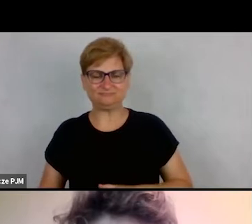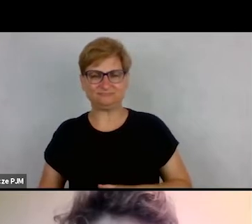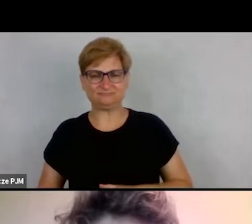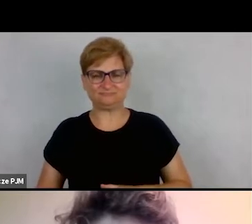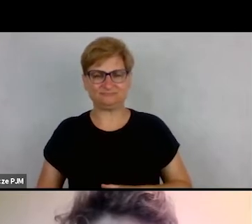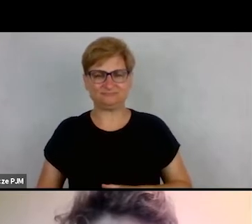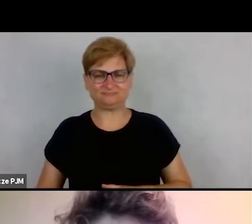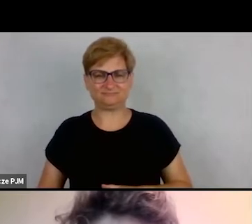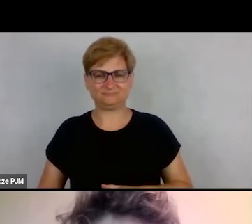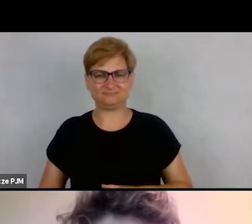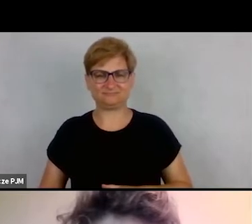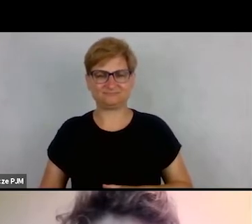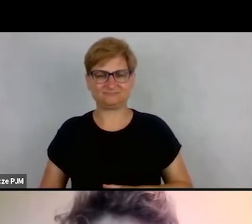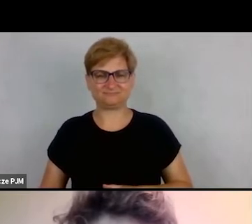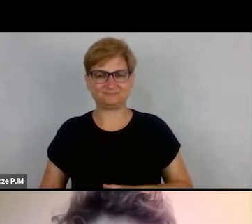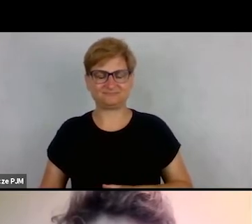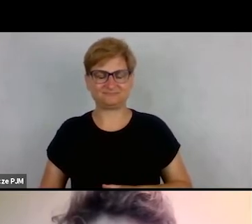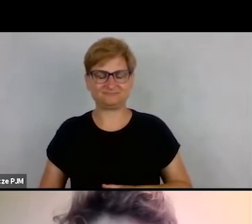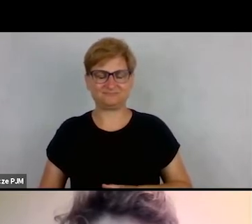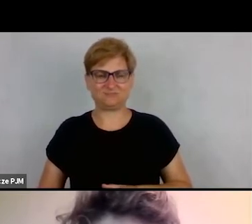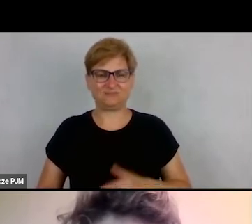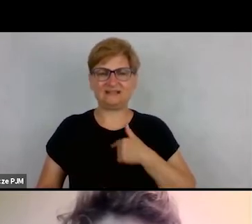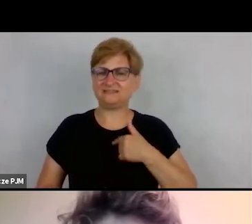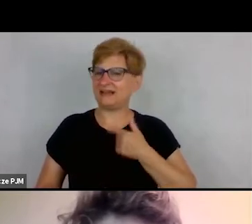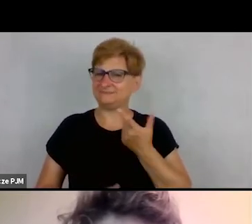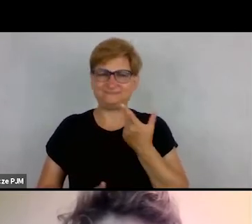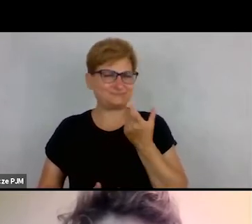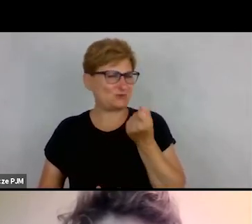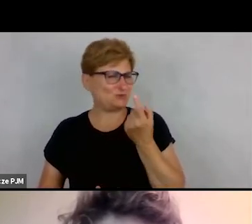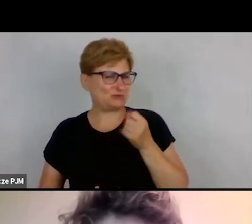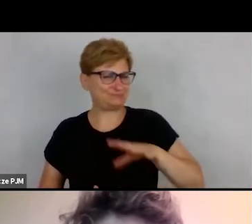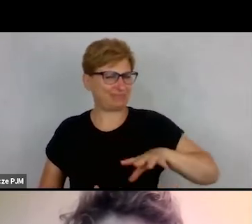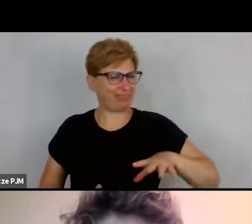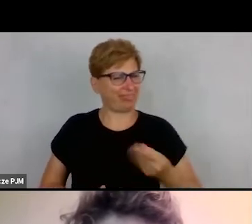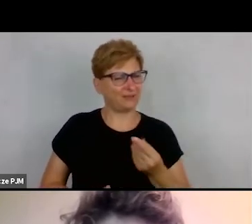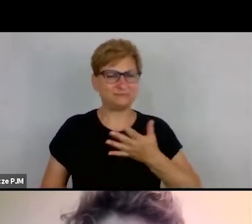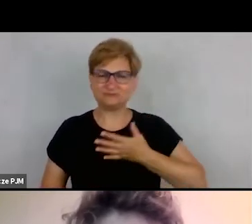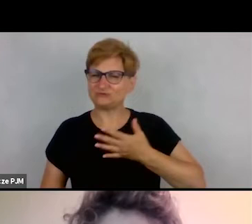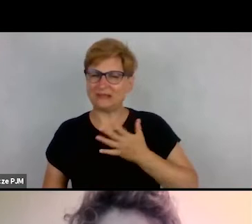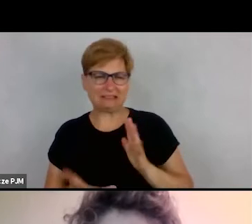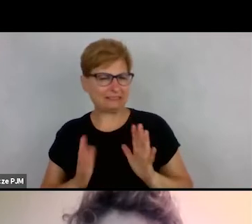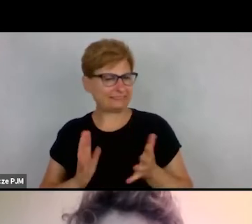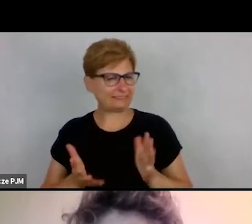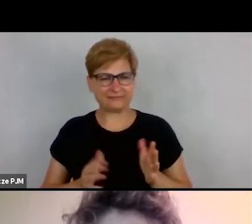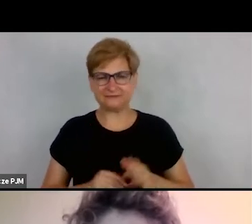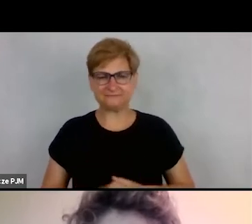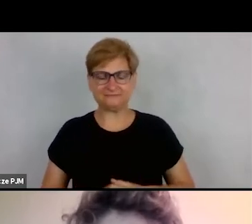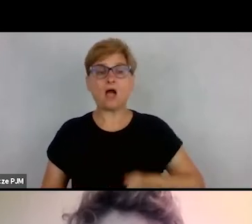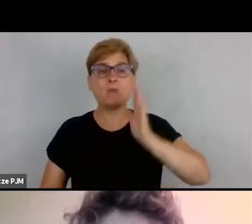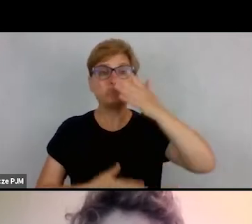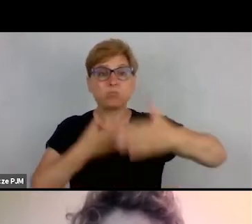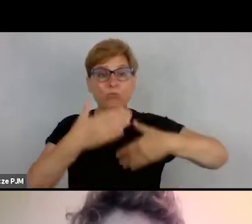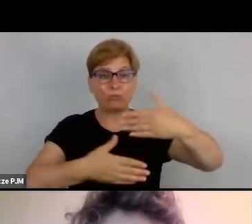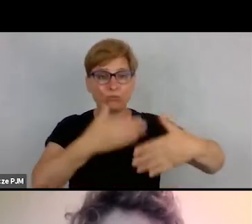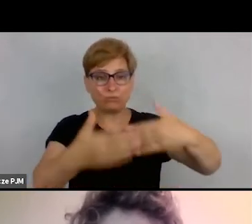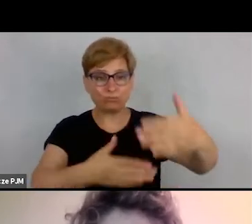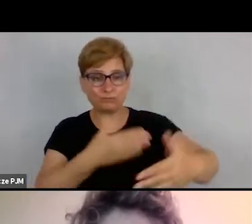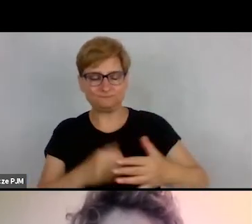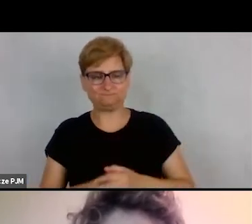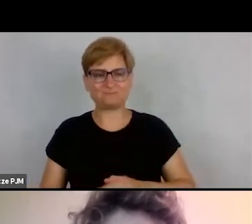Subsequently, a number of my sisters ended up being victims of violence. And so that became